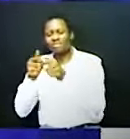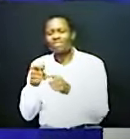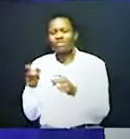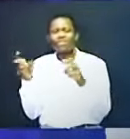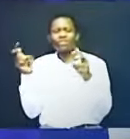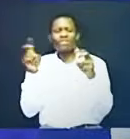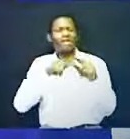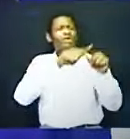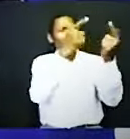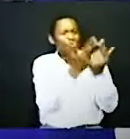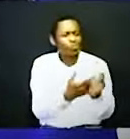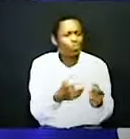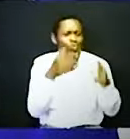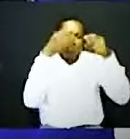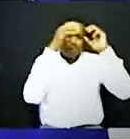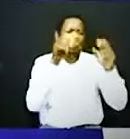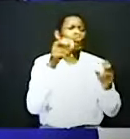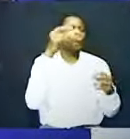So